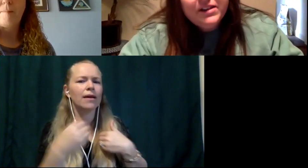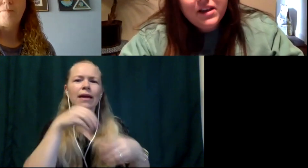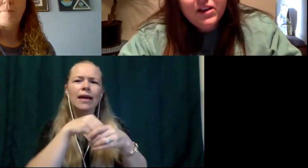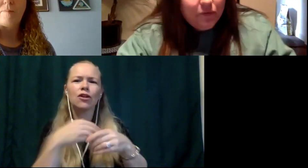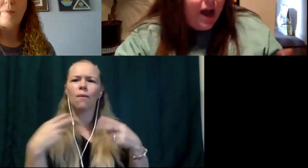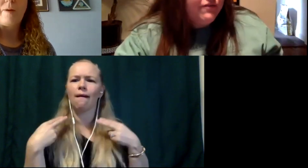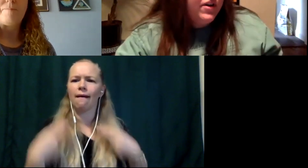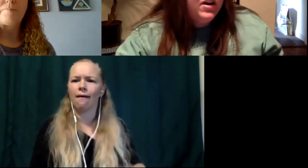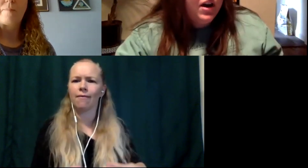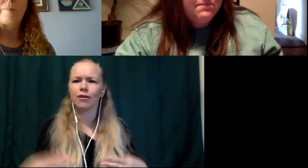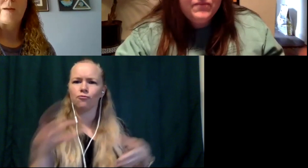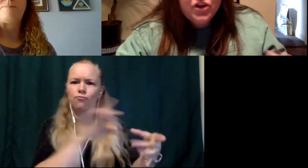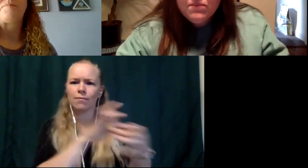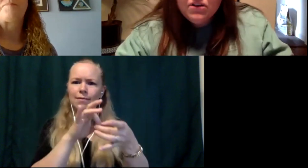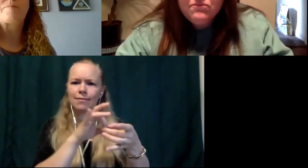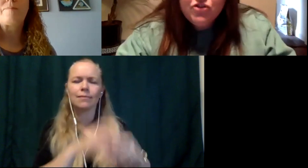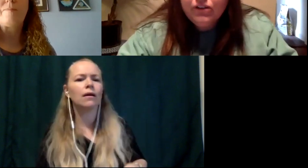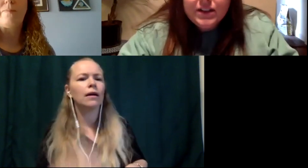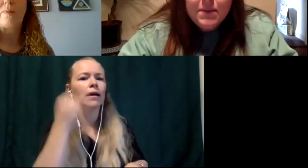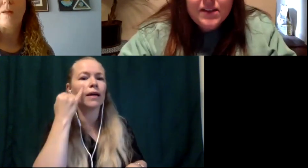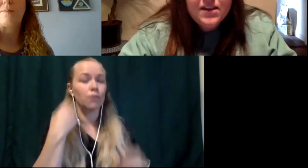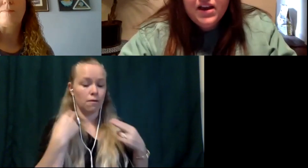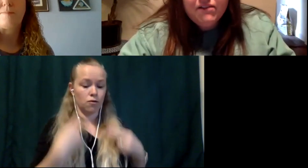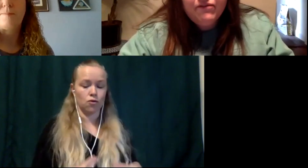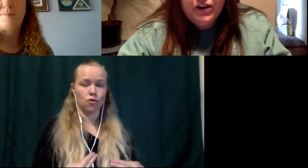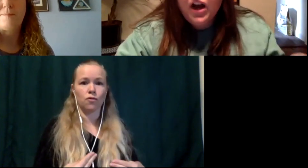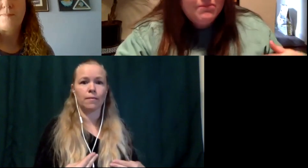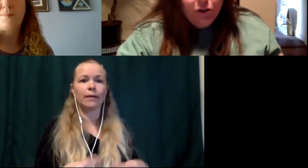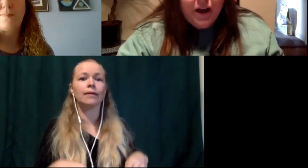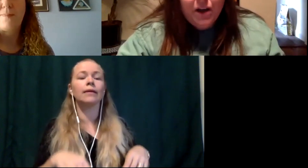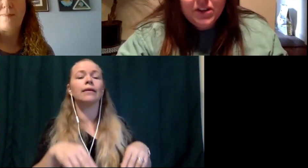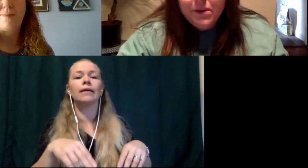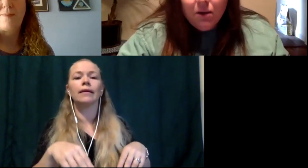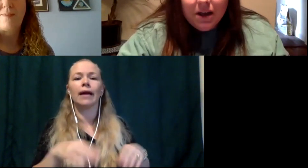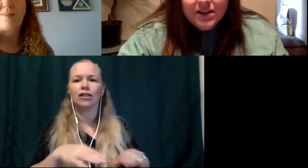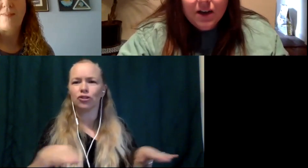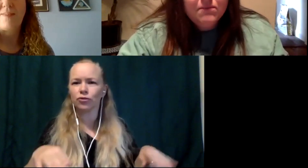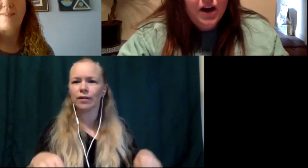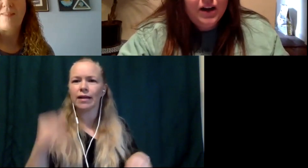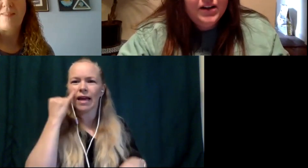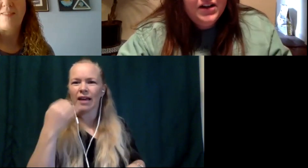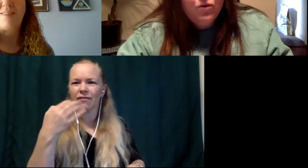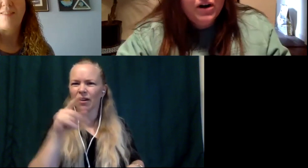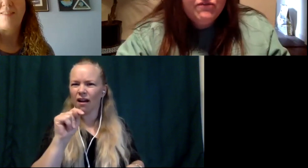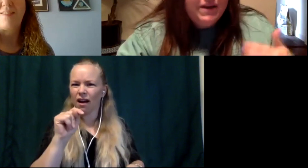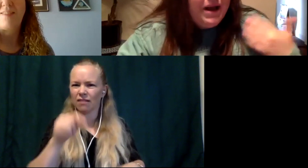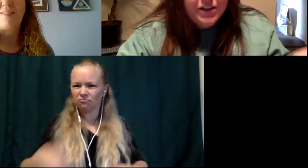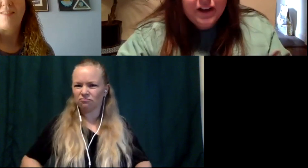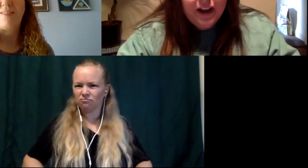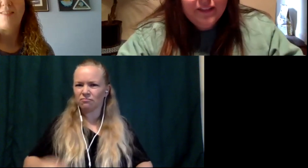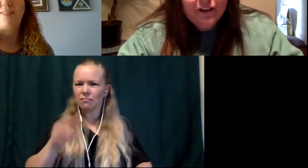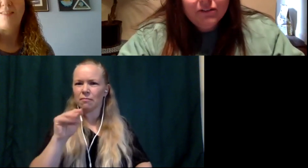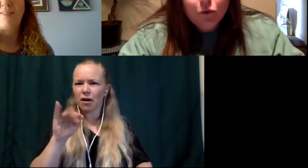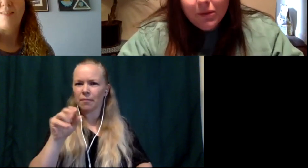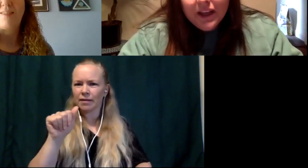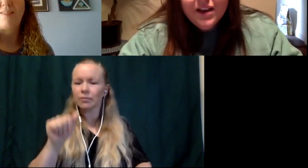we wanted to see, you know, if you have human children in space, if their gut microbiome is going to be all messed up, or if bacteria can